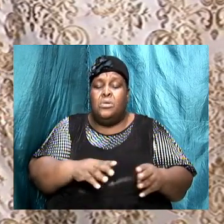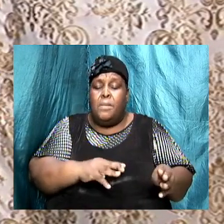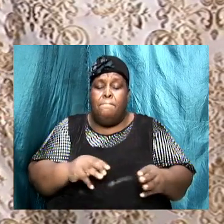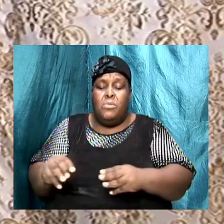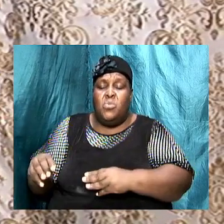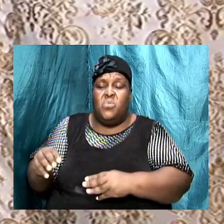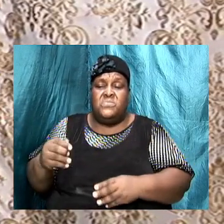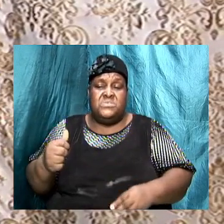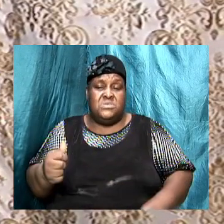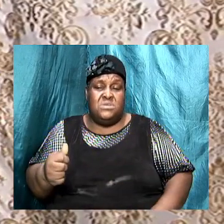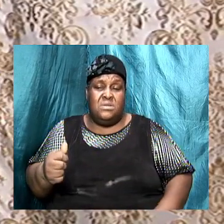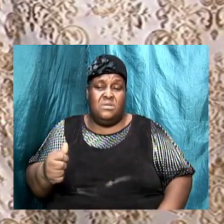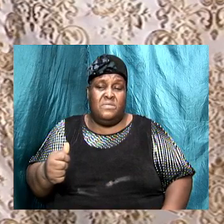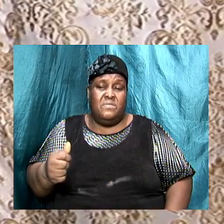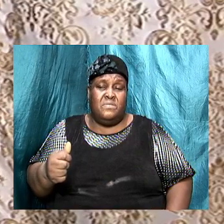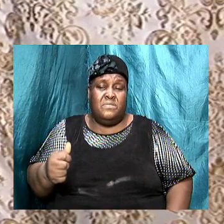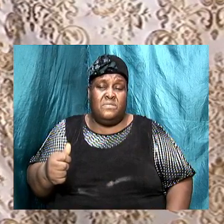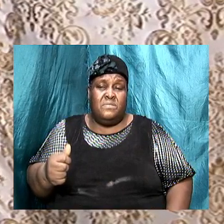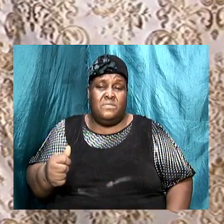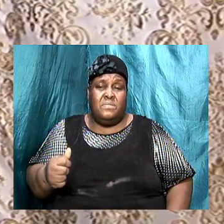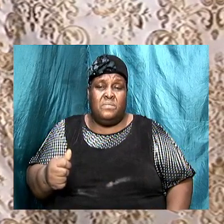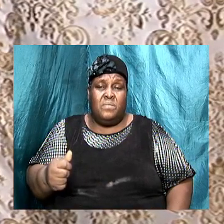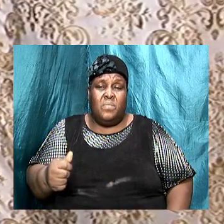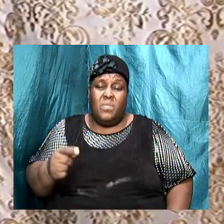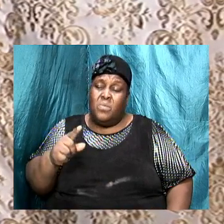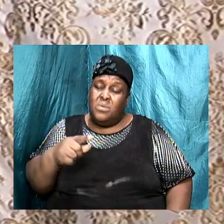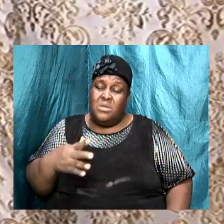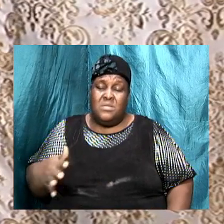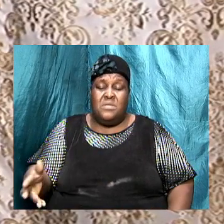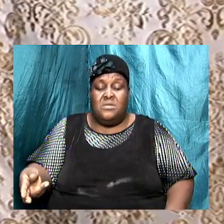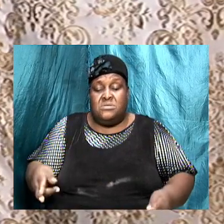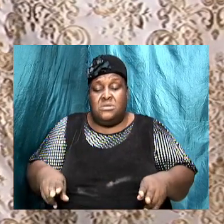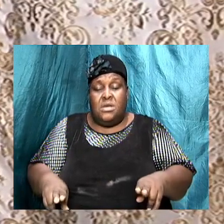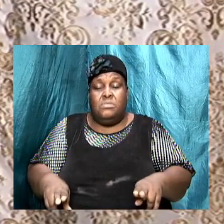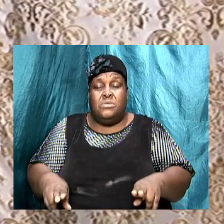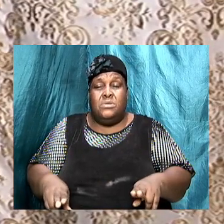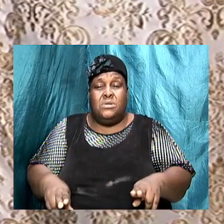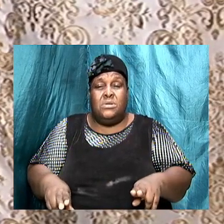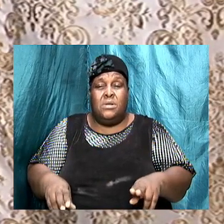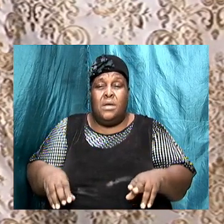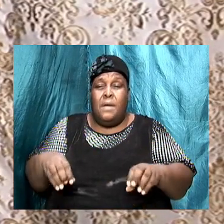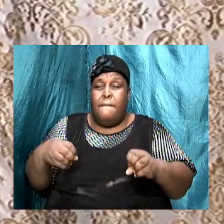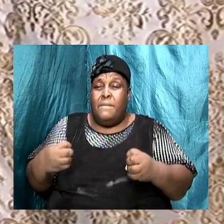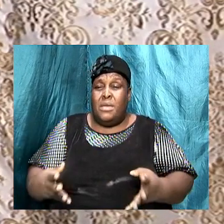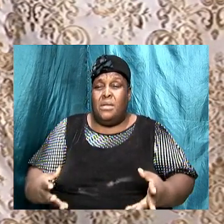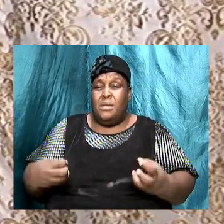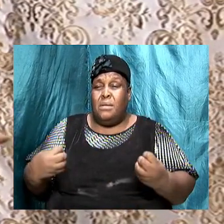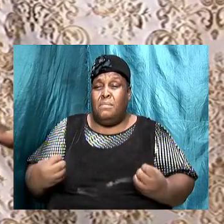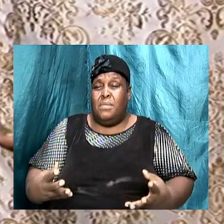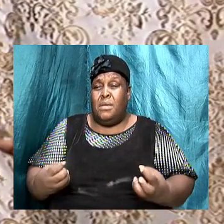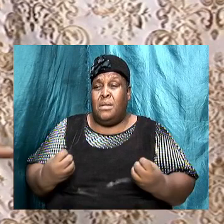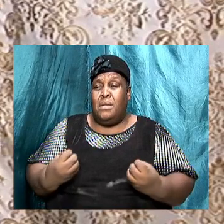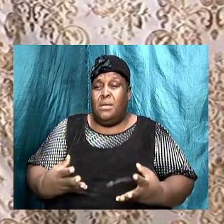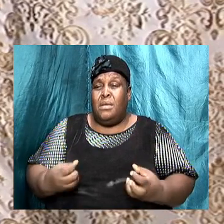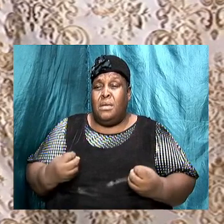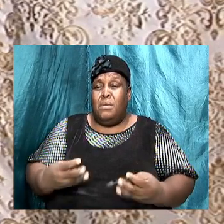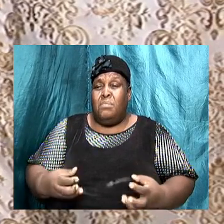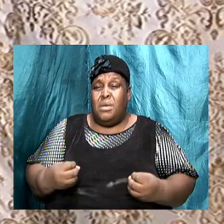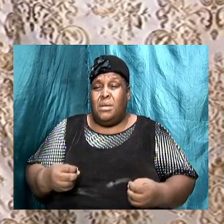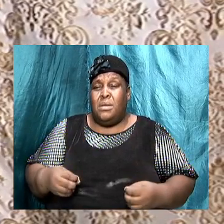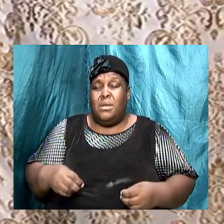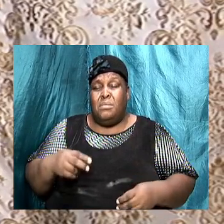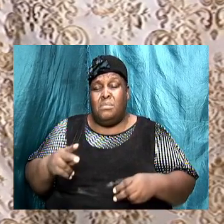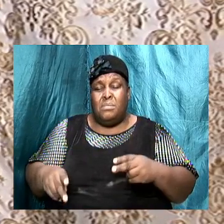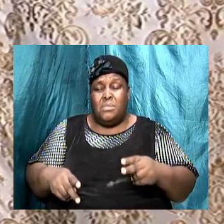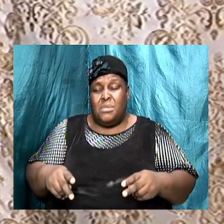we also said that one of the things that is happening is that many persons are preaching and teaching